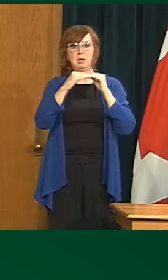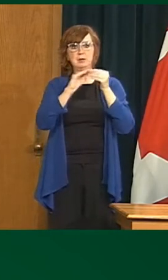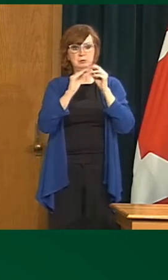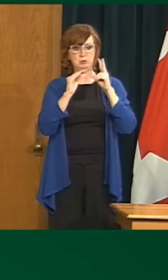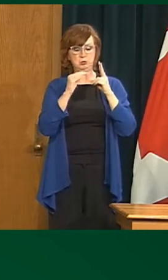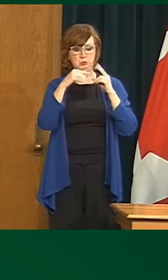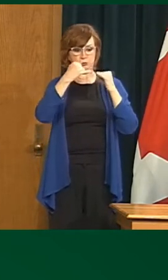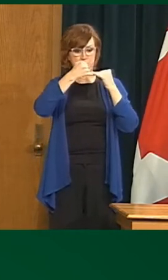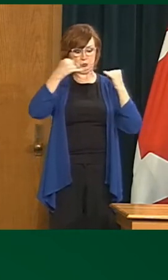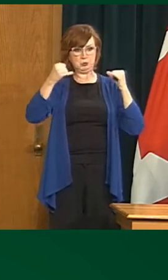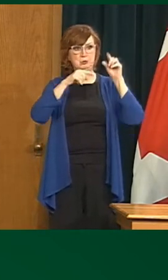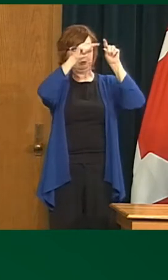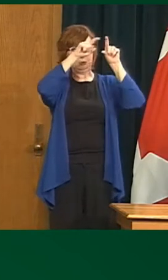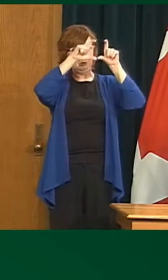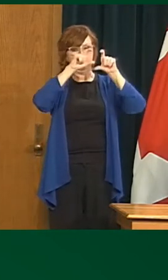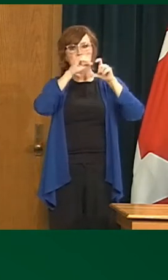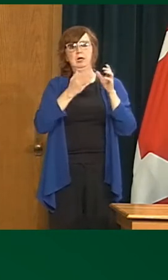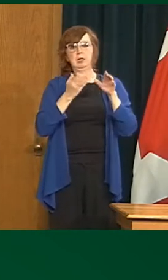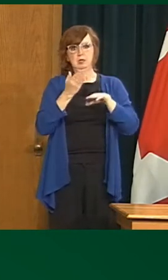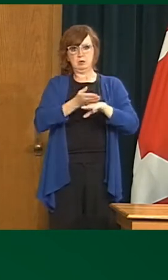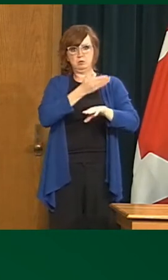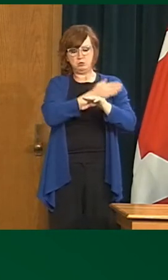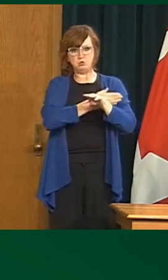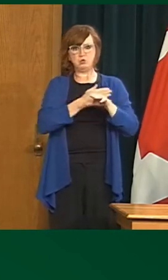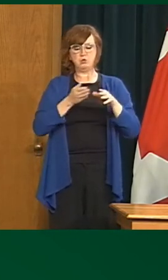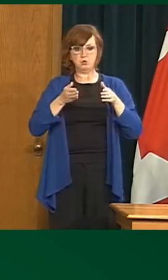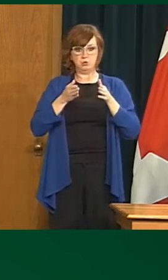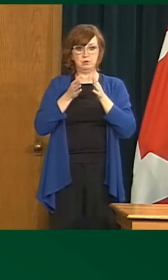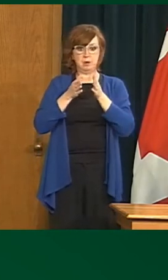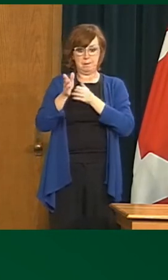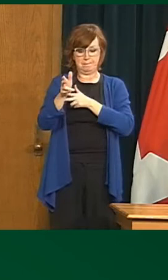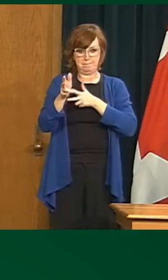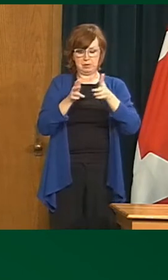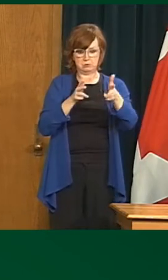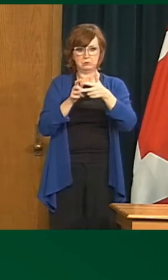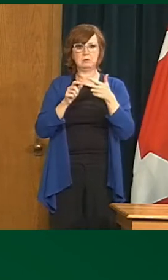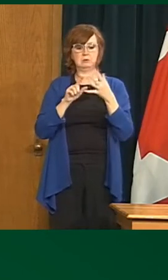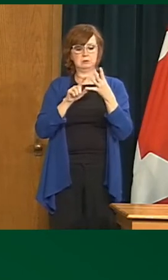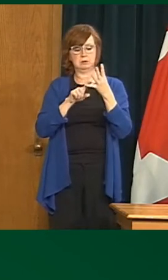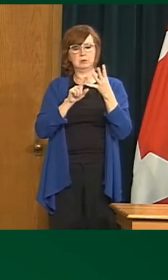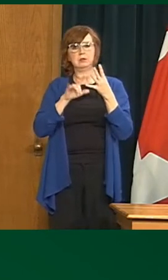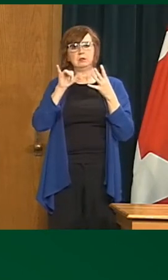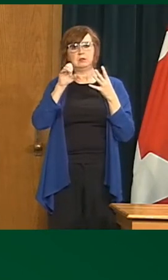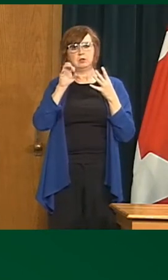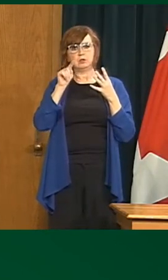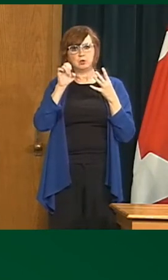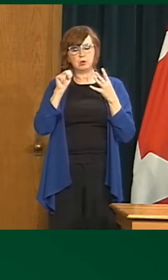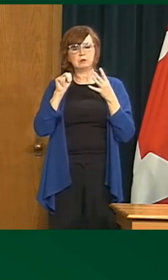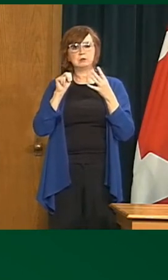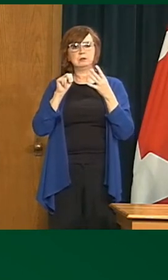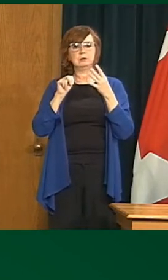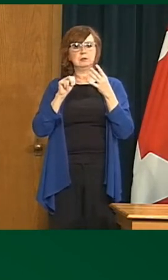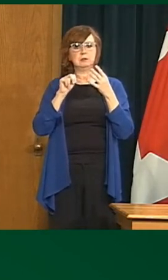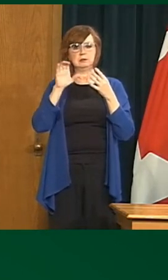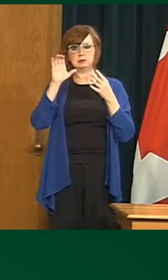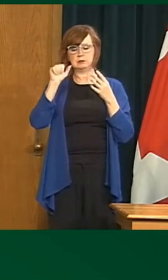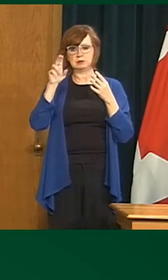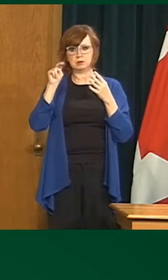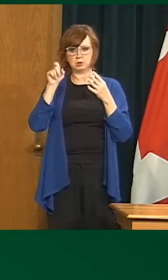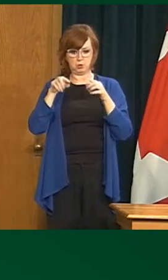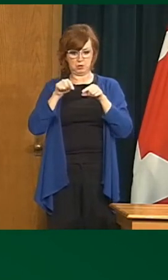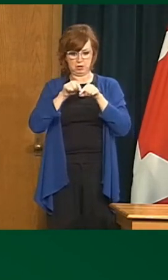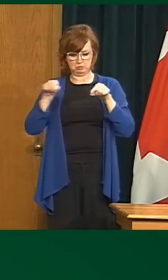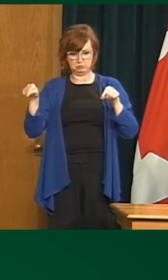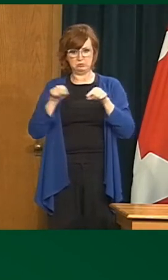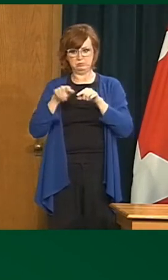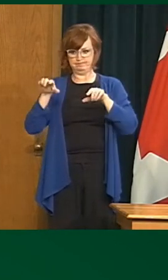Highway 10 between Melville and Yorkton, as well as 3 sets of passing lanes on Highway 9 between Yorkton and Kenora. This